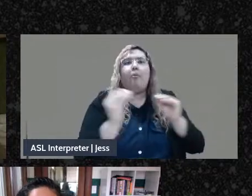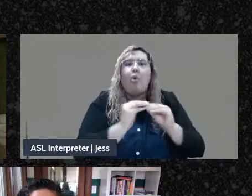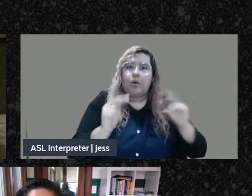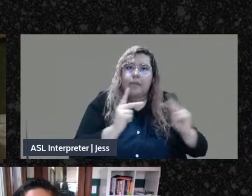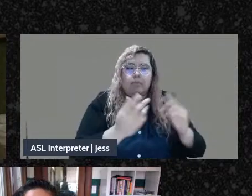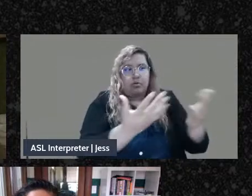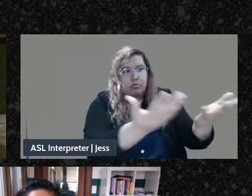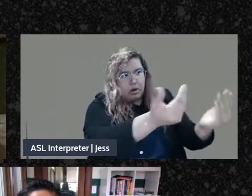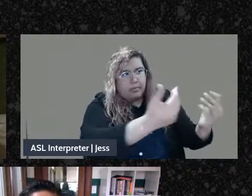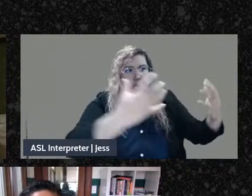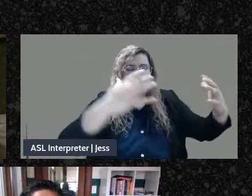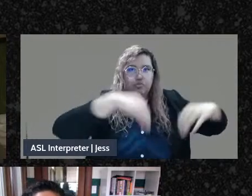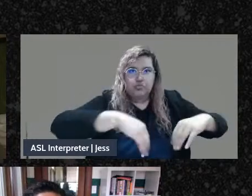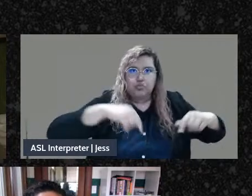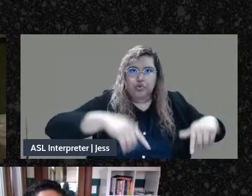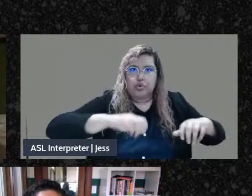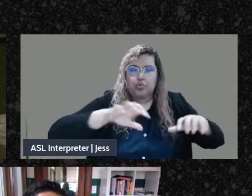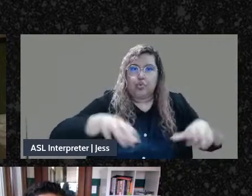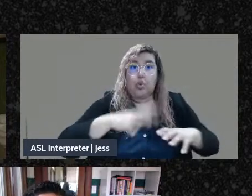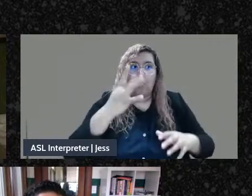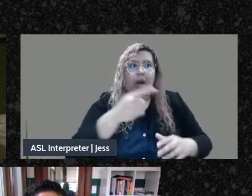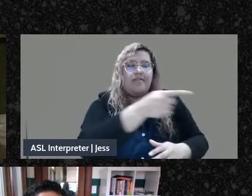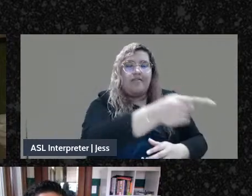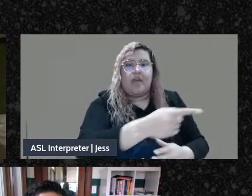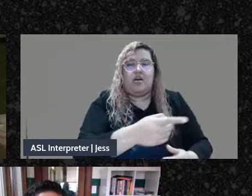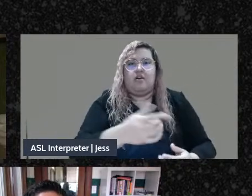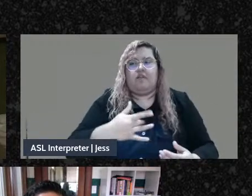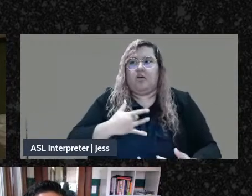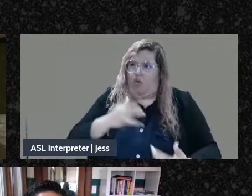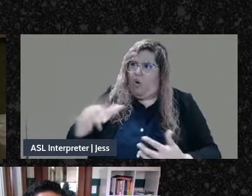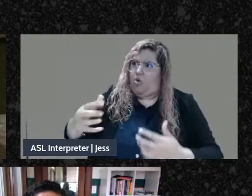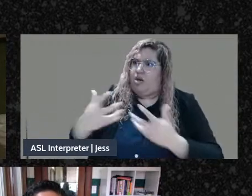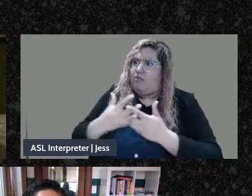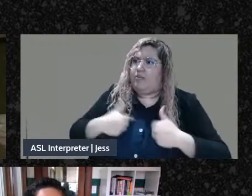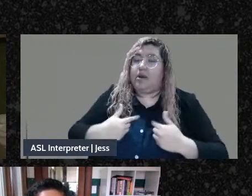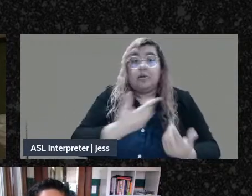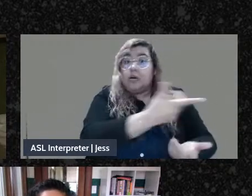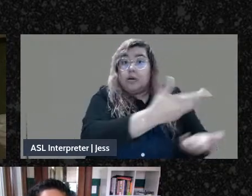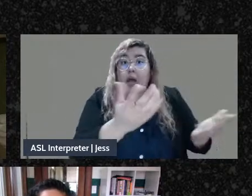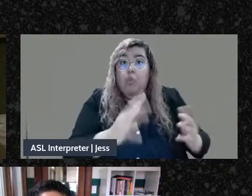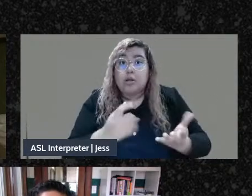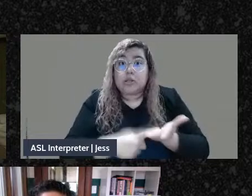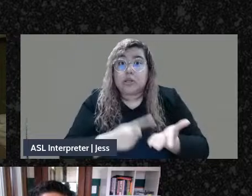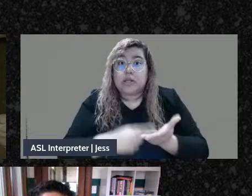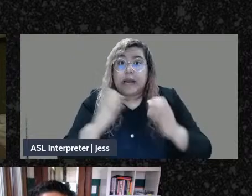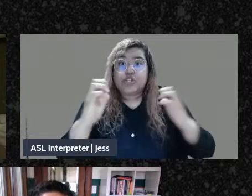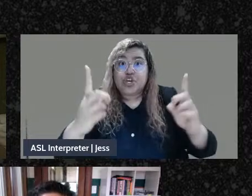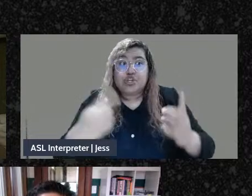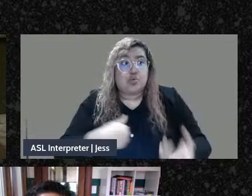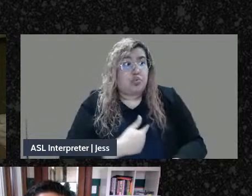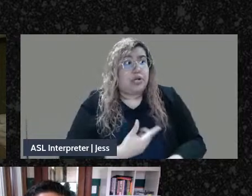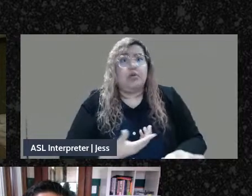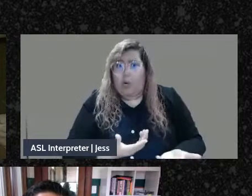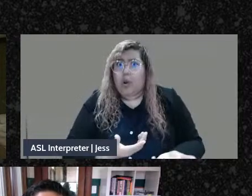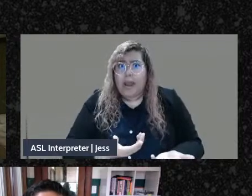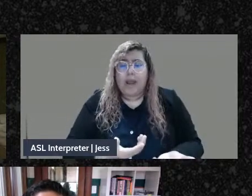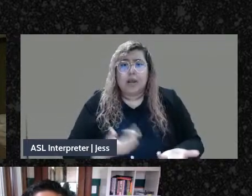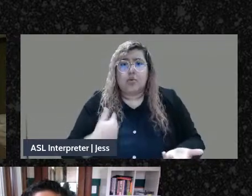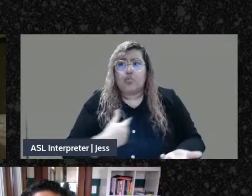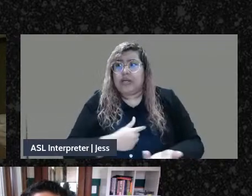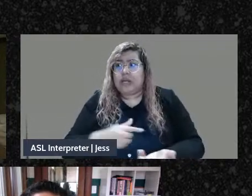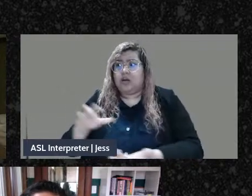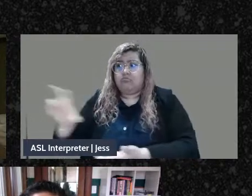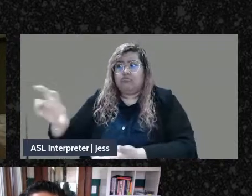work because we've connected to their particular issues. Folks want to talk about education. And so we were like, yeah, we can actually put more money